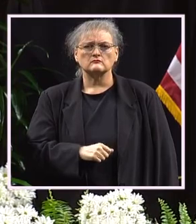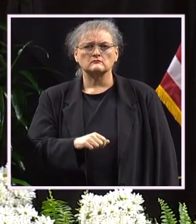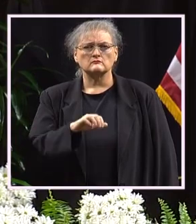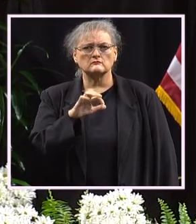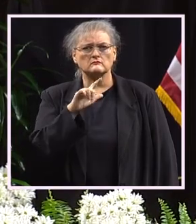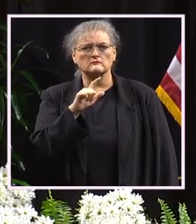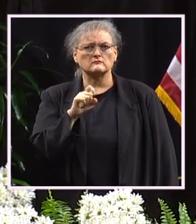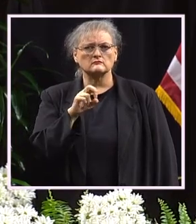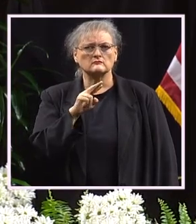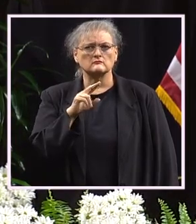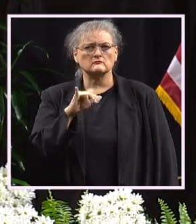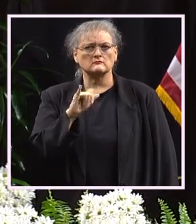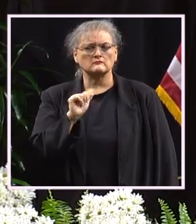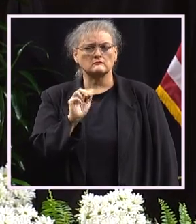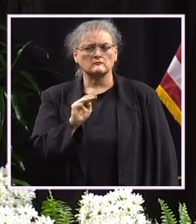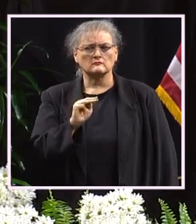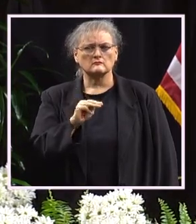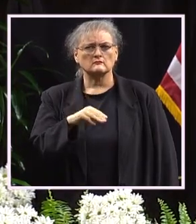Liram Ermulahu.